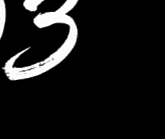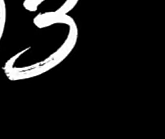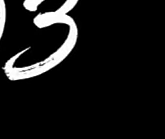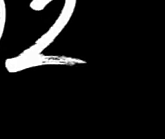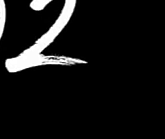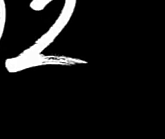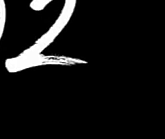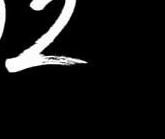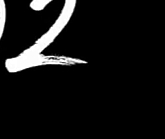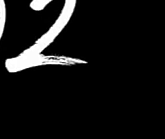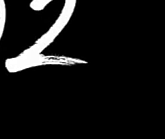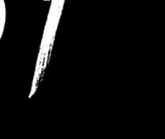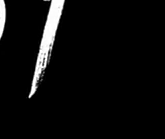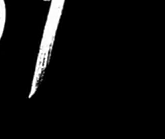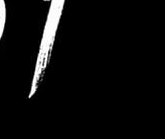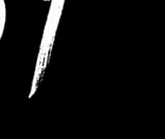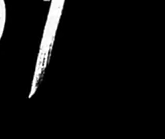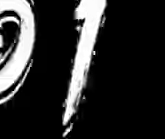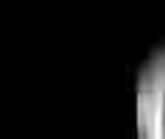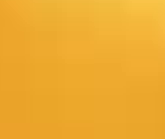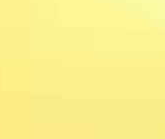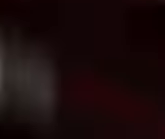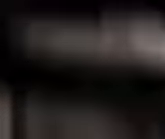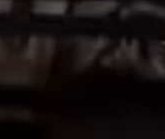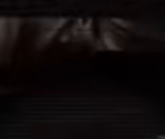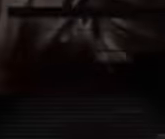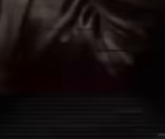MLK service in Beaumont, Texas.